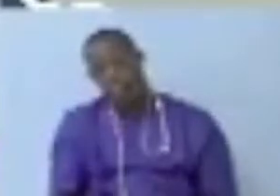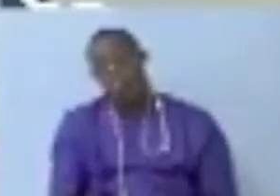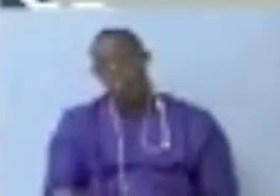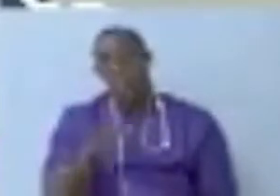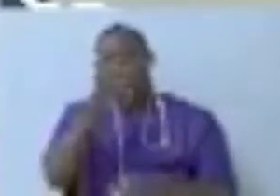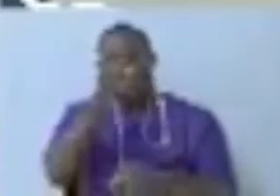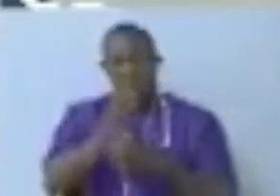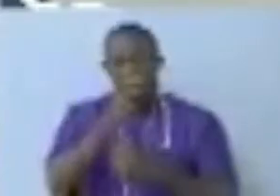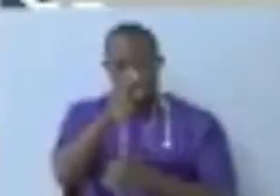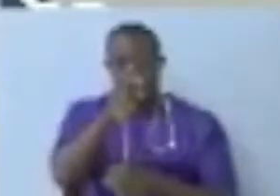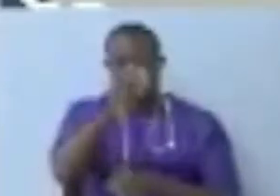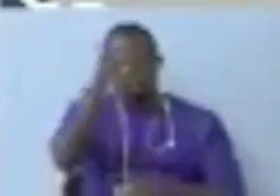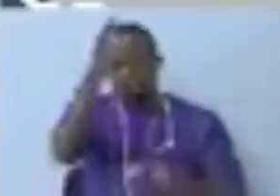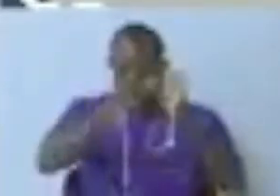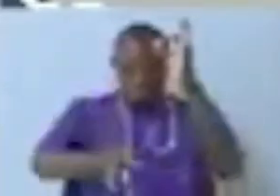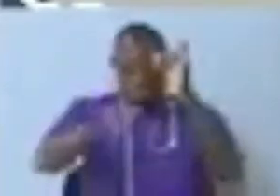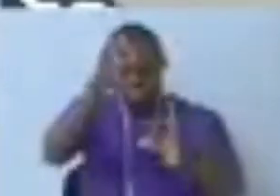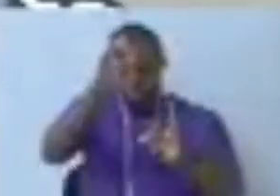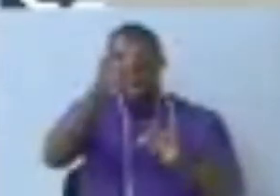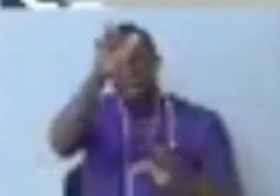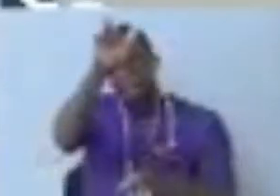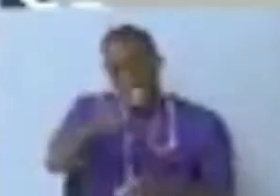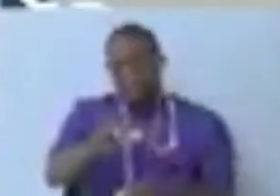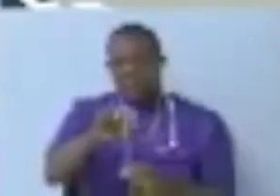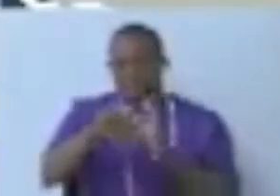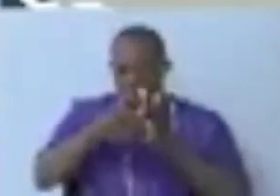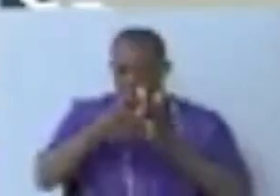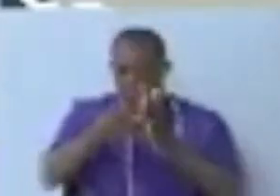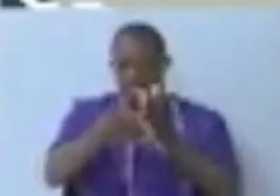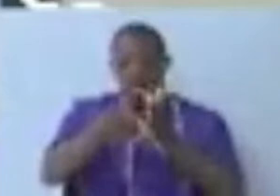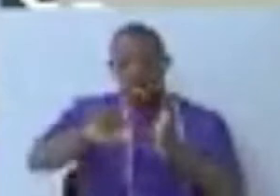makes you judge, jury, and executioner?